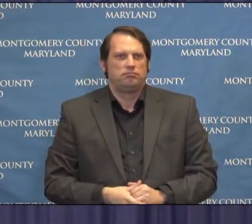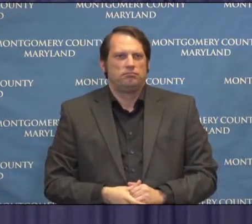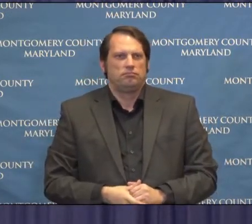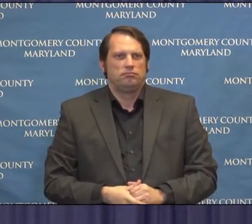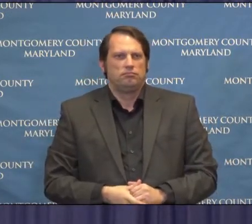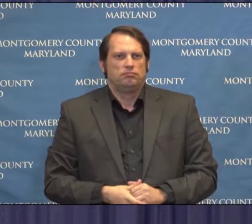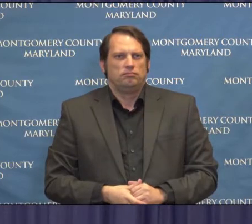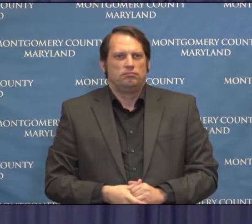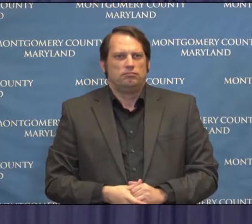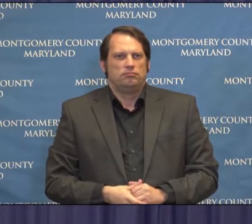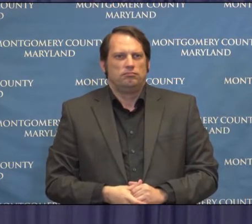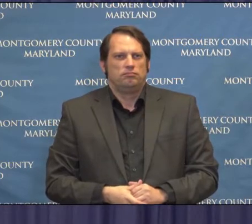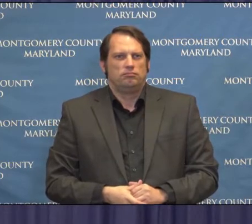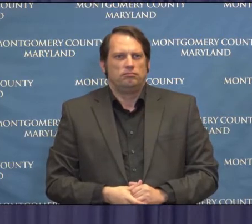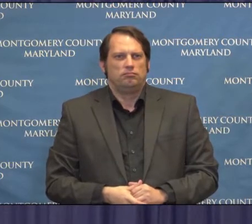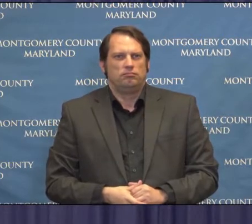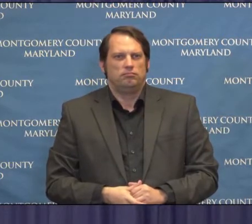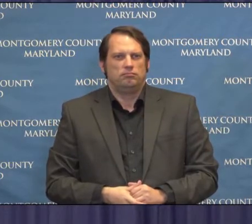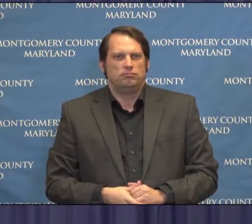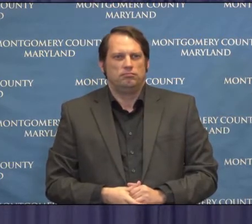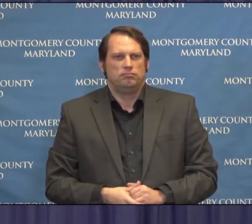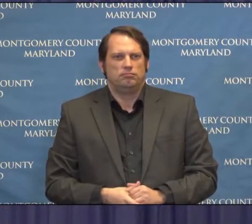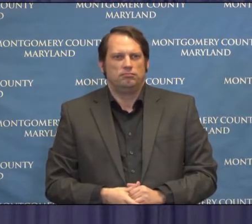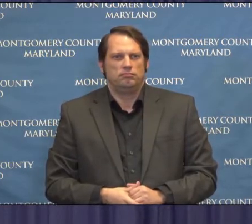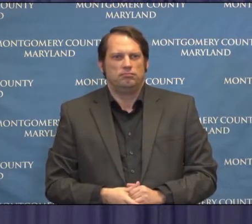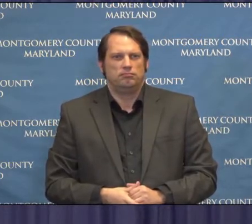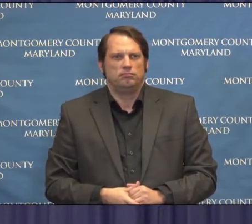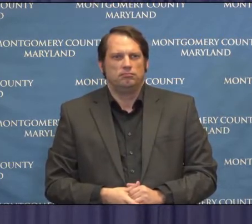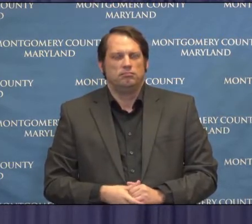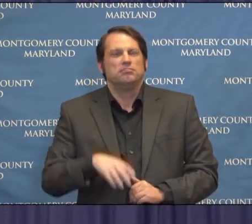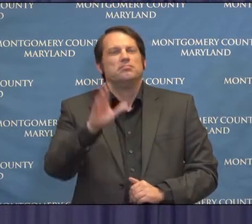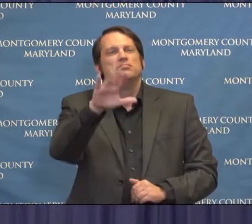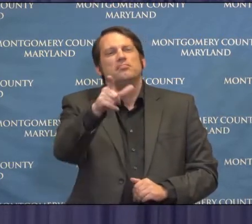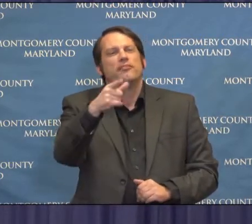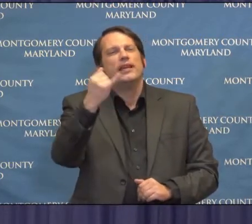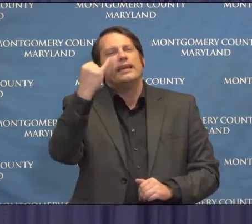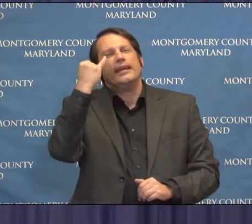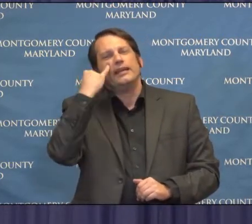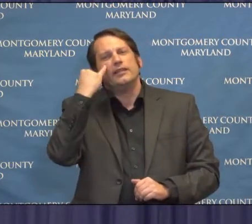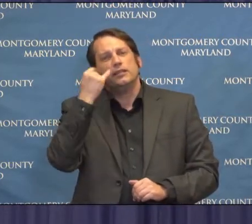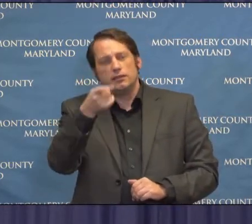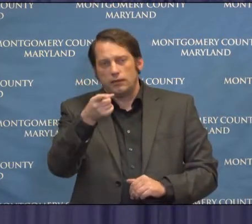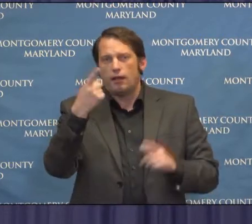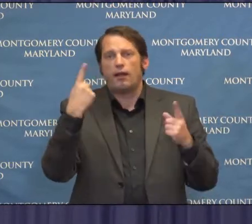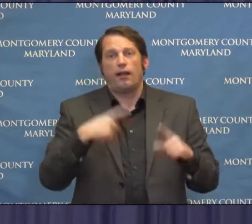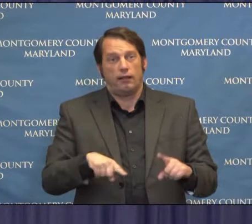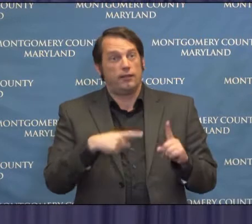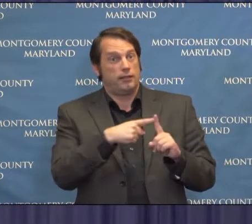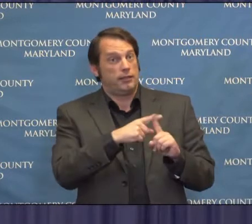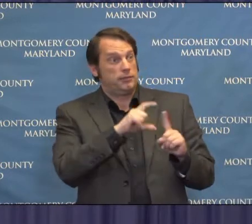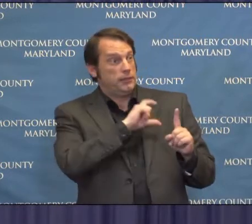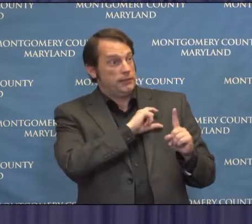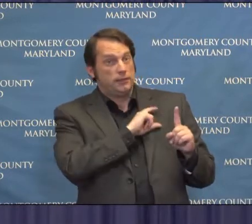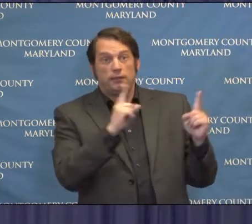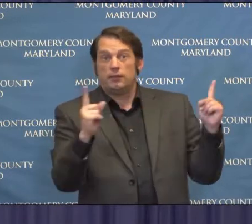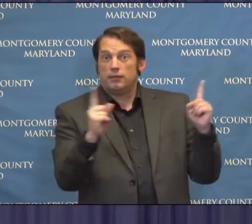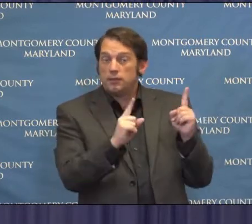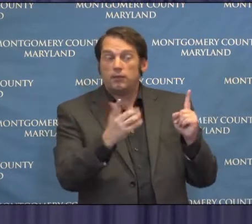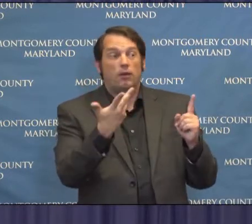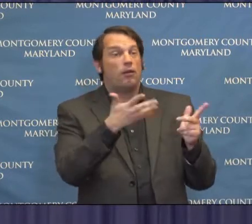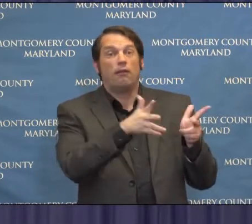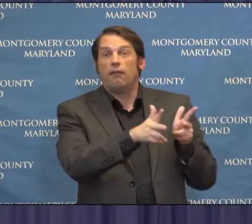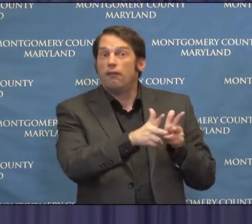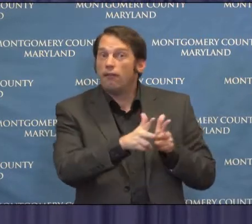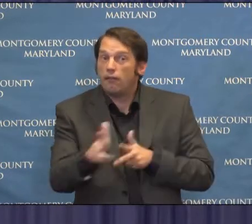chance are dealing with a law enforcement officer by being stopped for a law